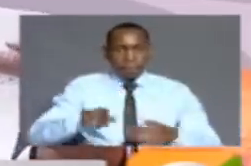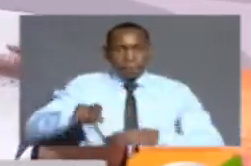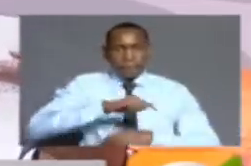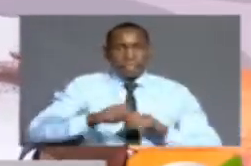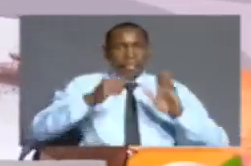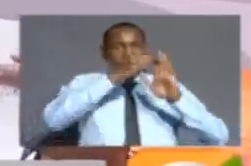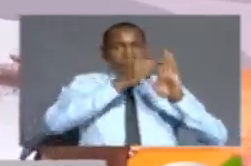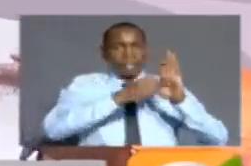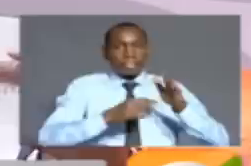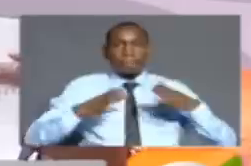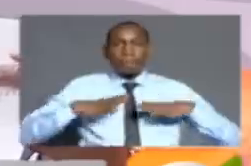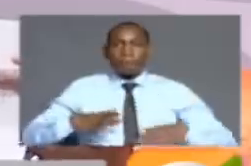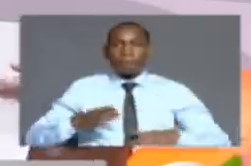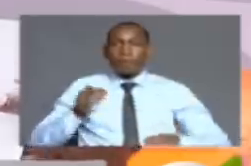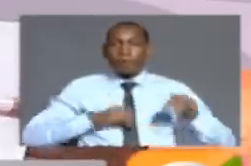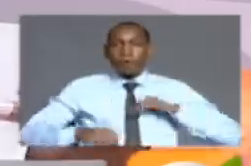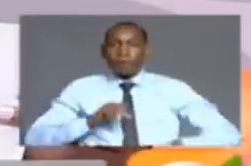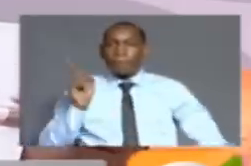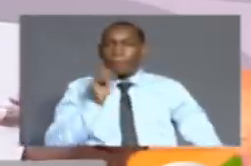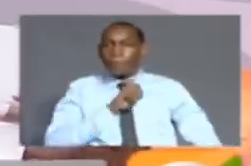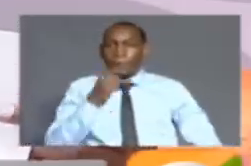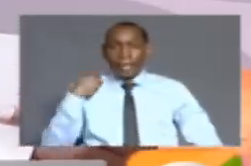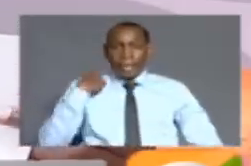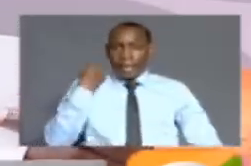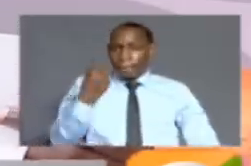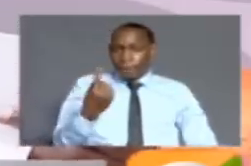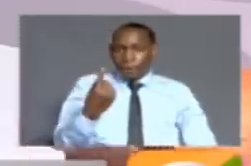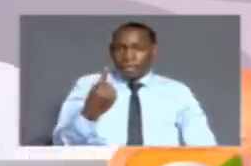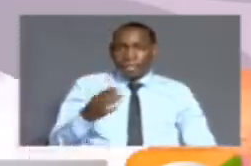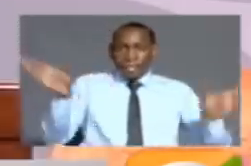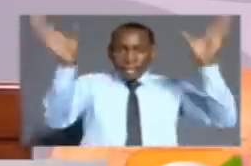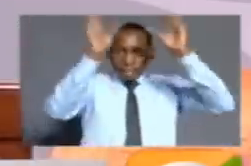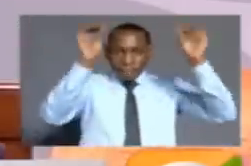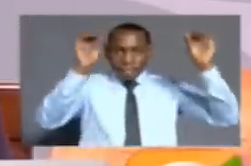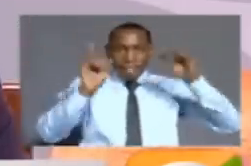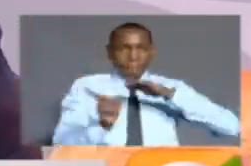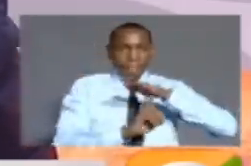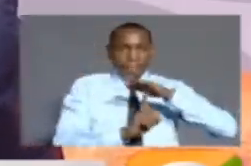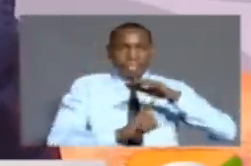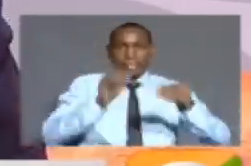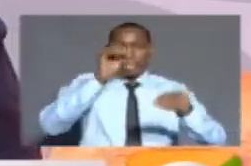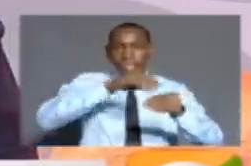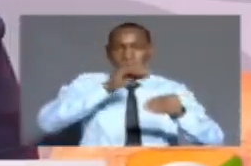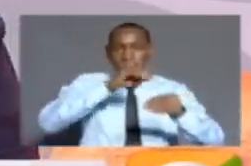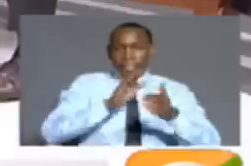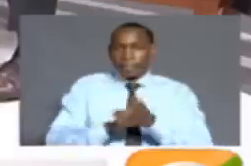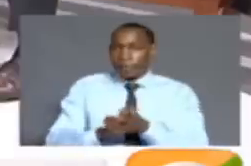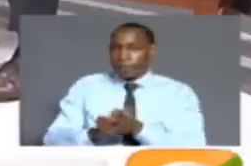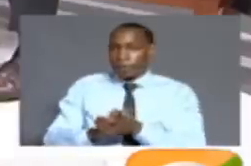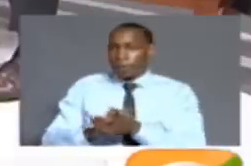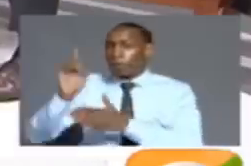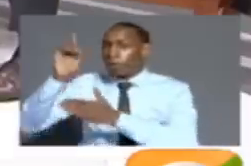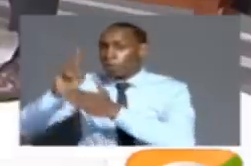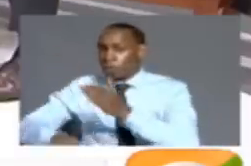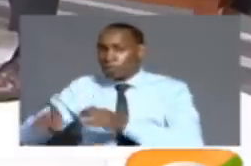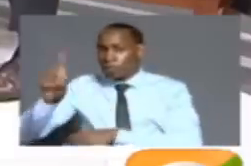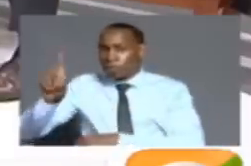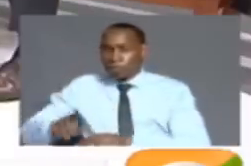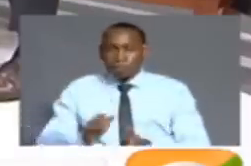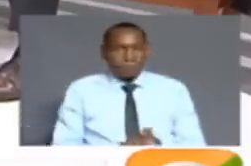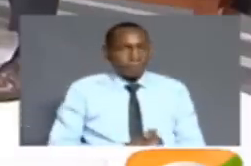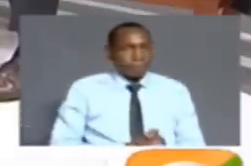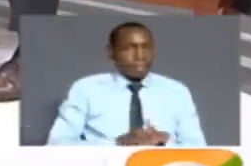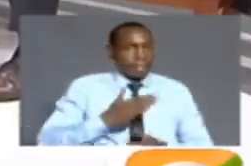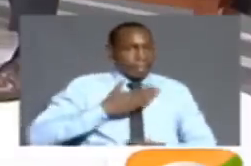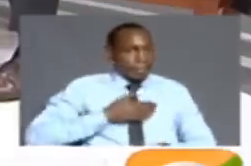highly corrupt people, the number one was the presidency, Ministry of Interior. For what? But for what? You know, let